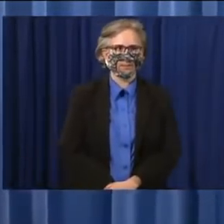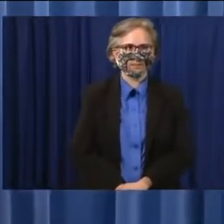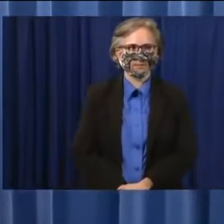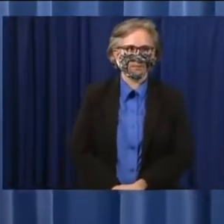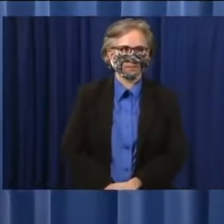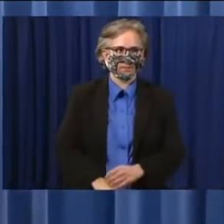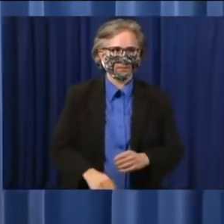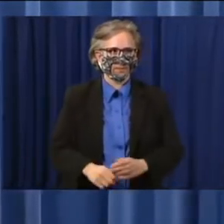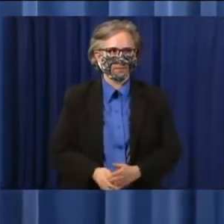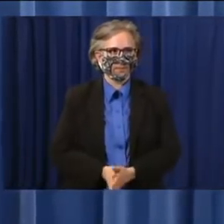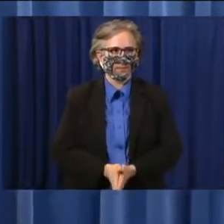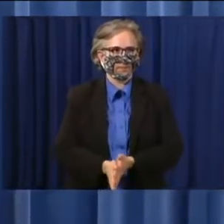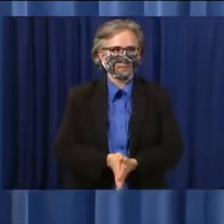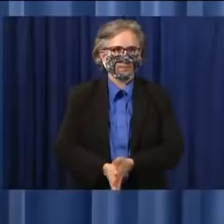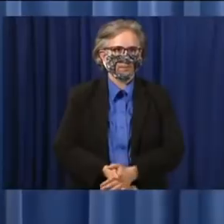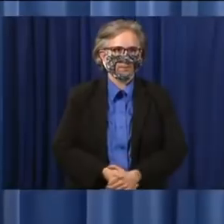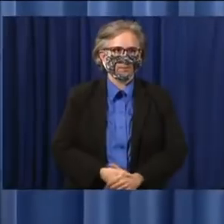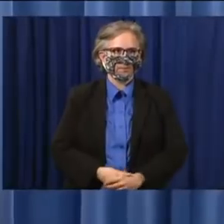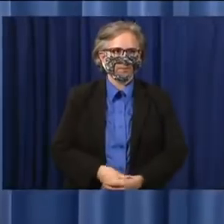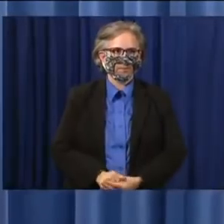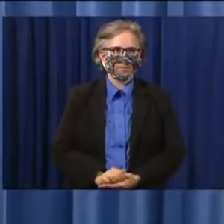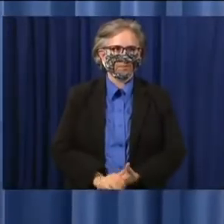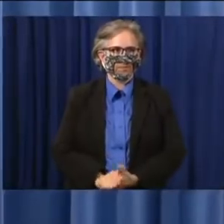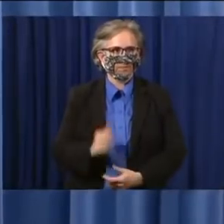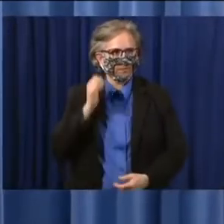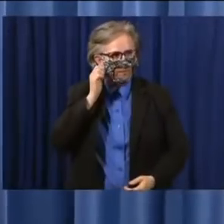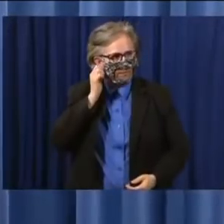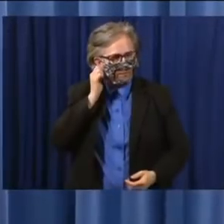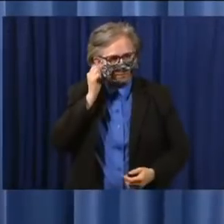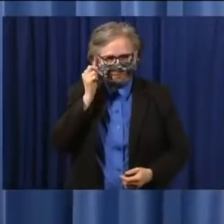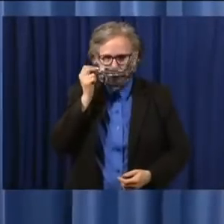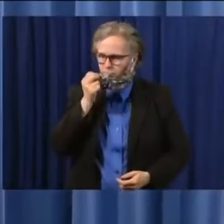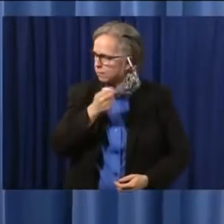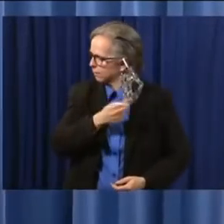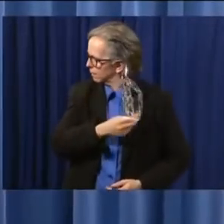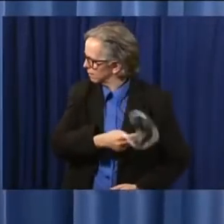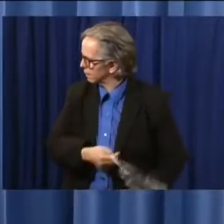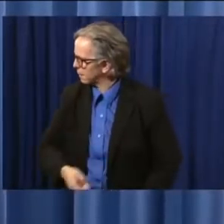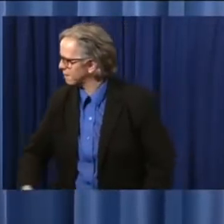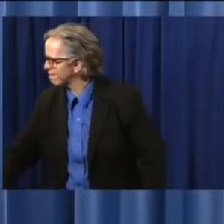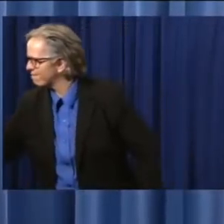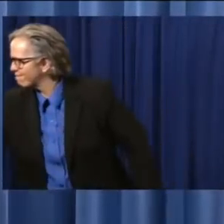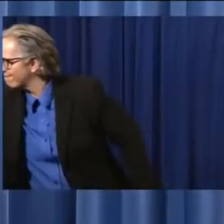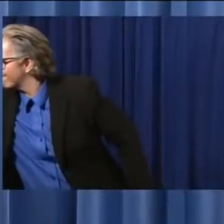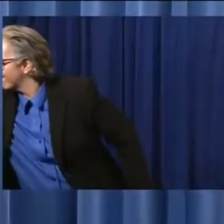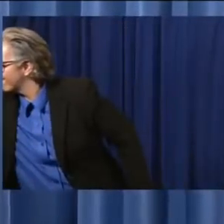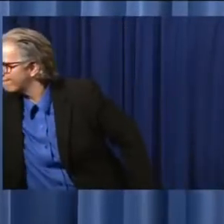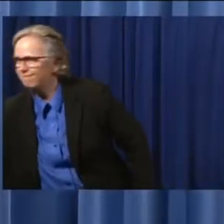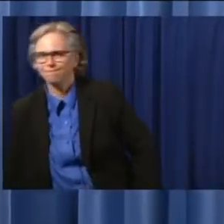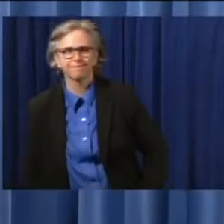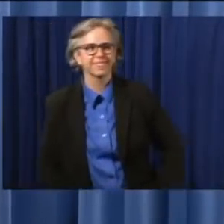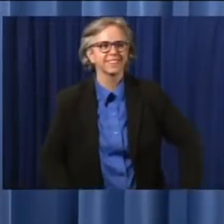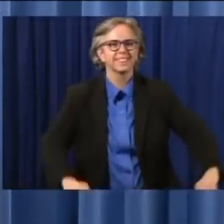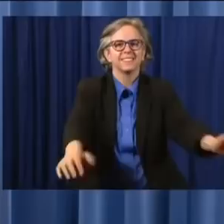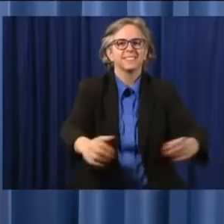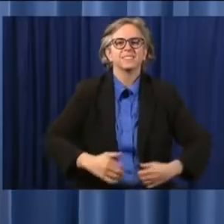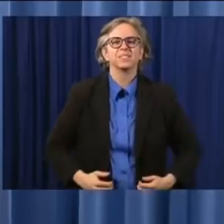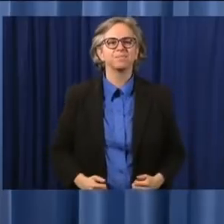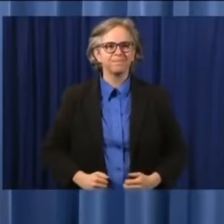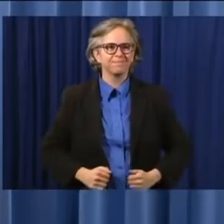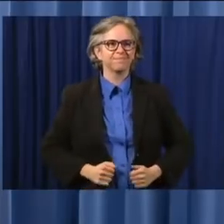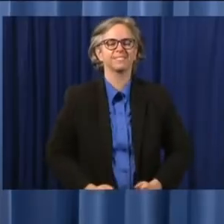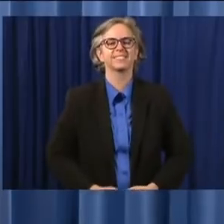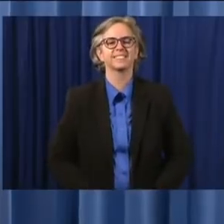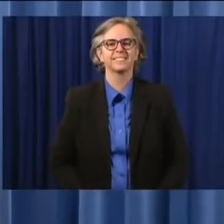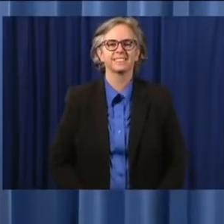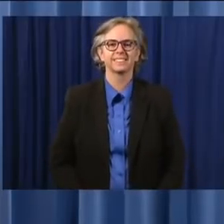exceptions. Many places also decreasing their capacity to help with social distancing. Right now, Governor DeWine, we haven't heard from